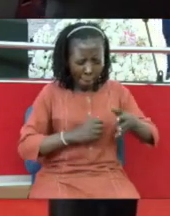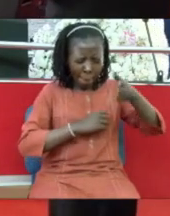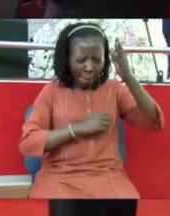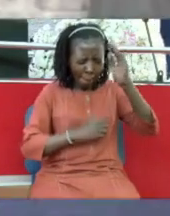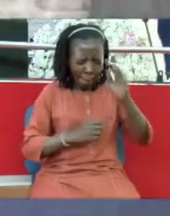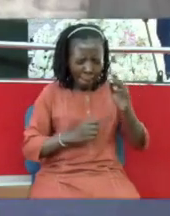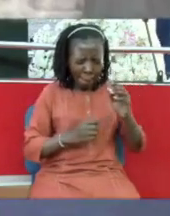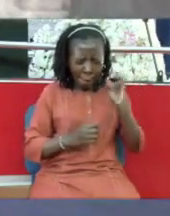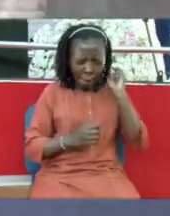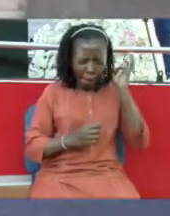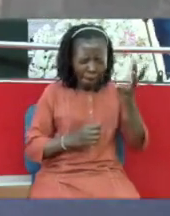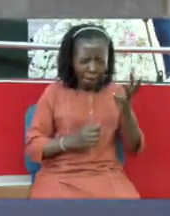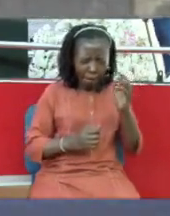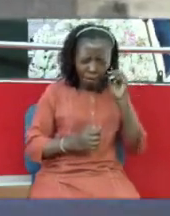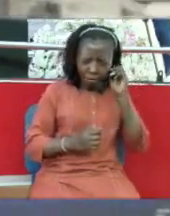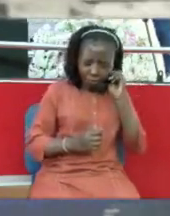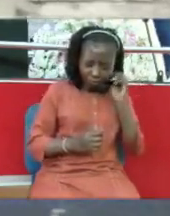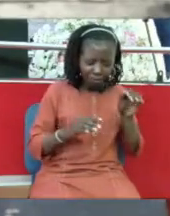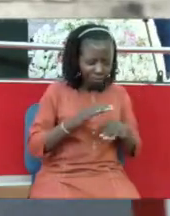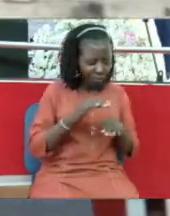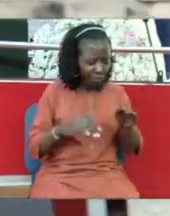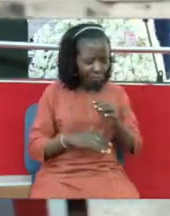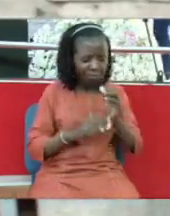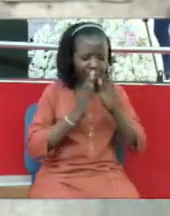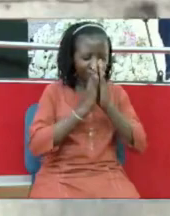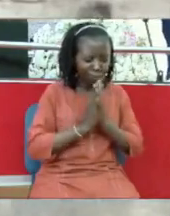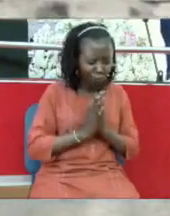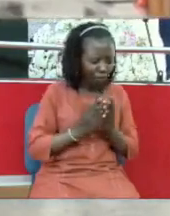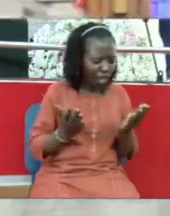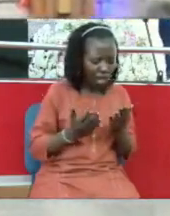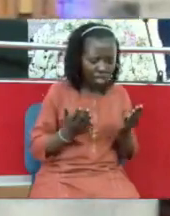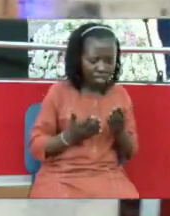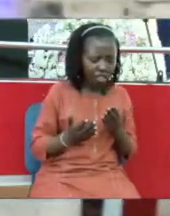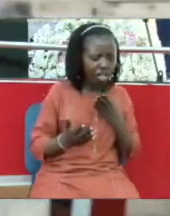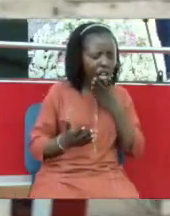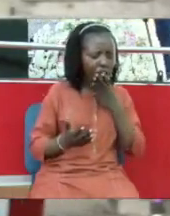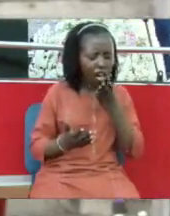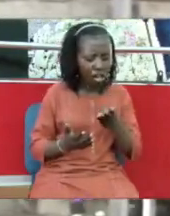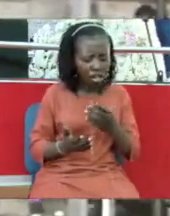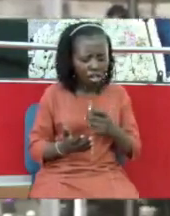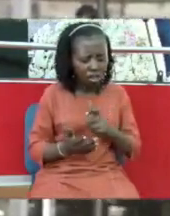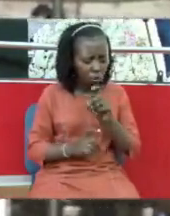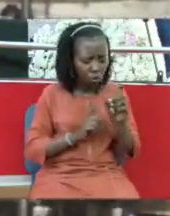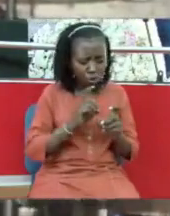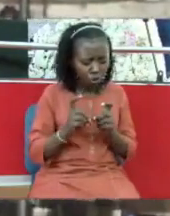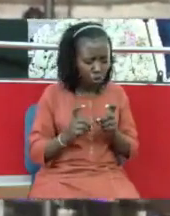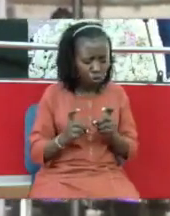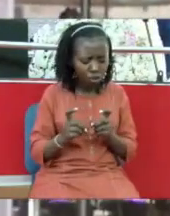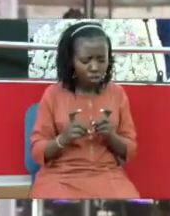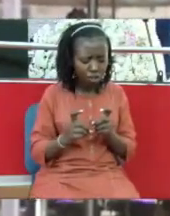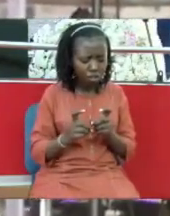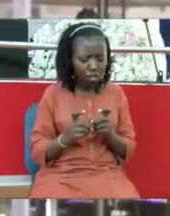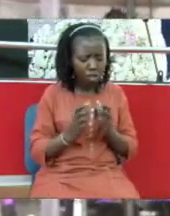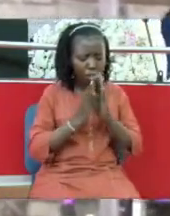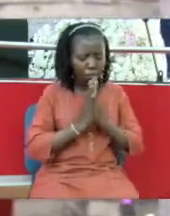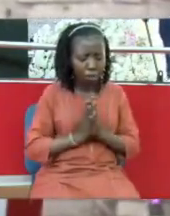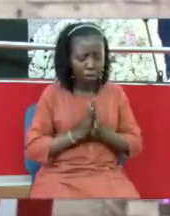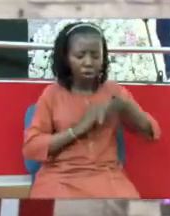prayer. Whatever petitions that have been made by your people, I pray that, Lord, you honor those